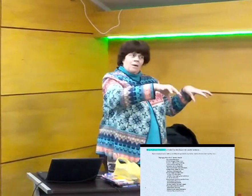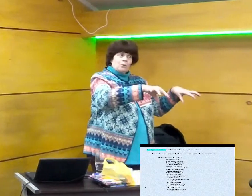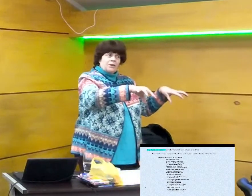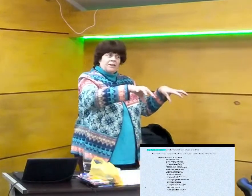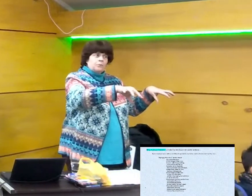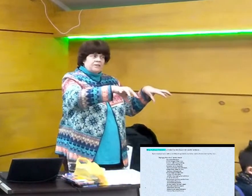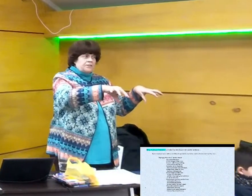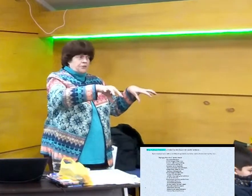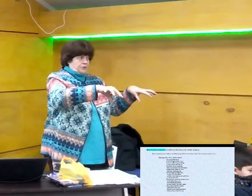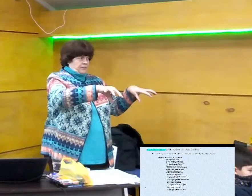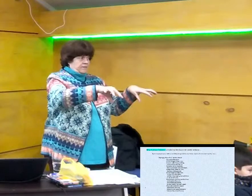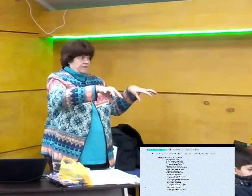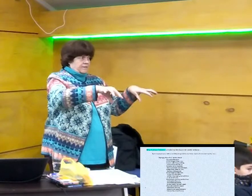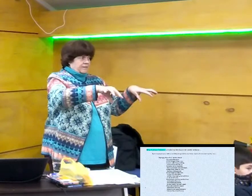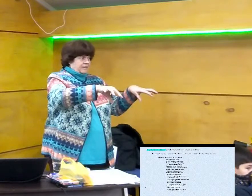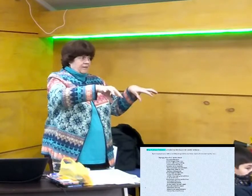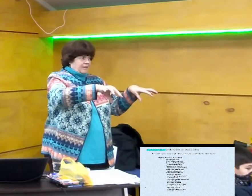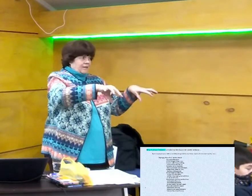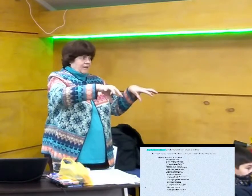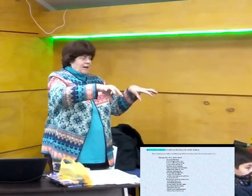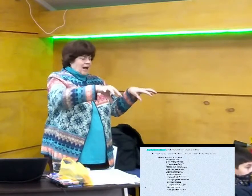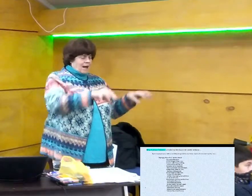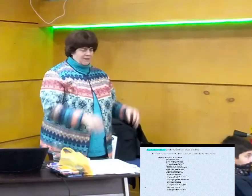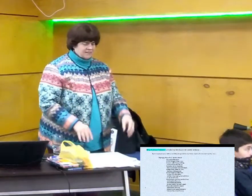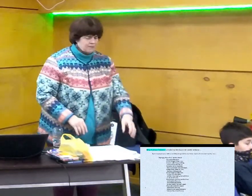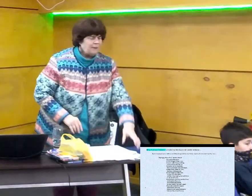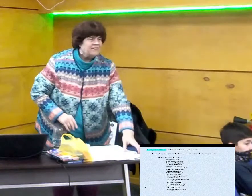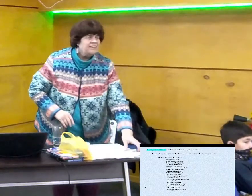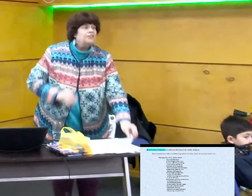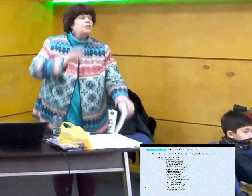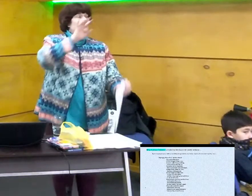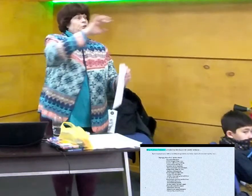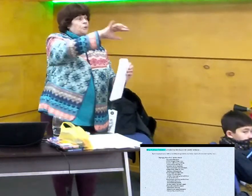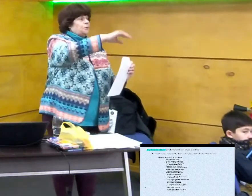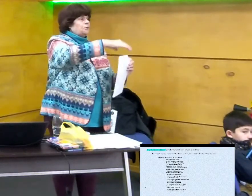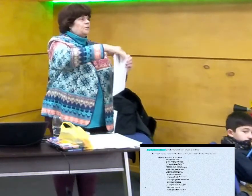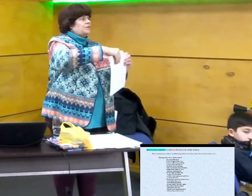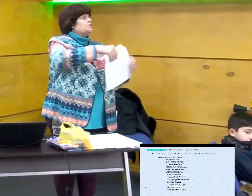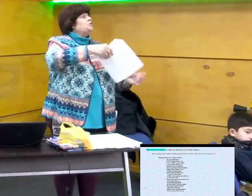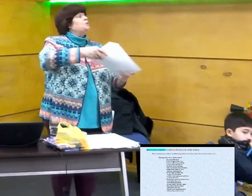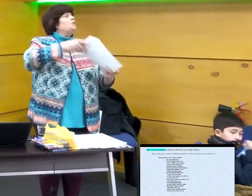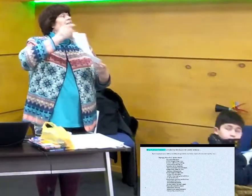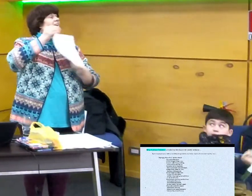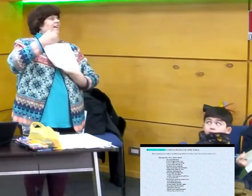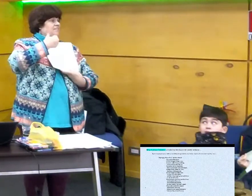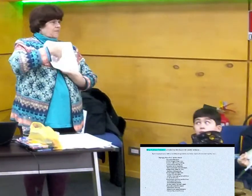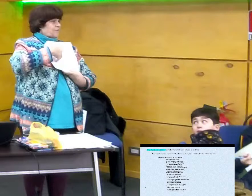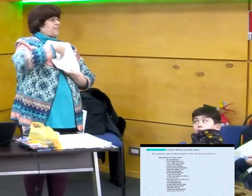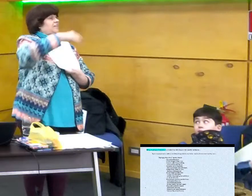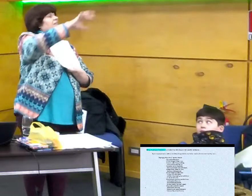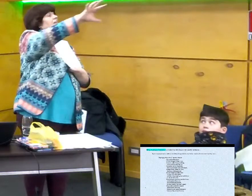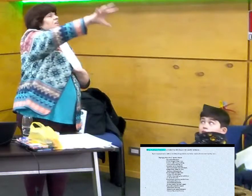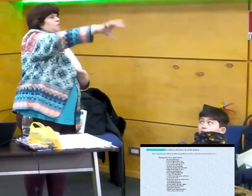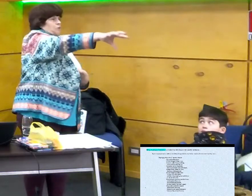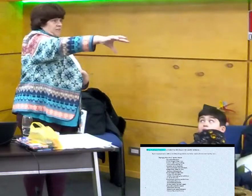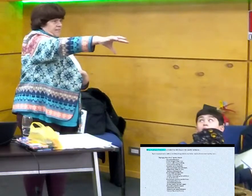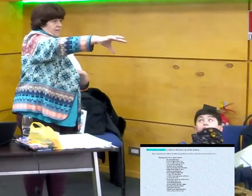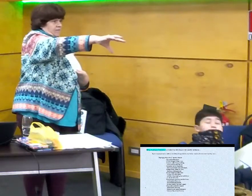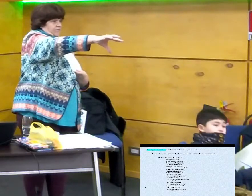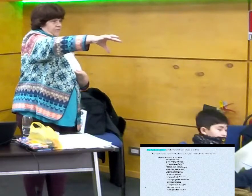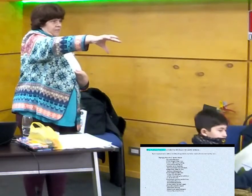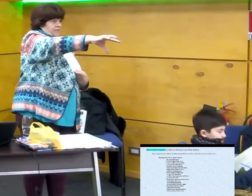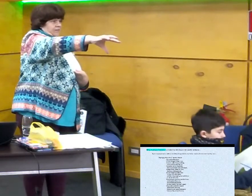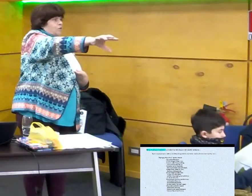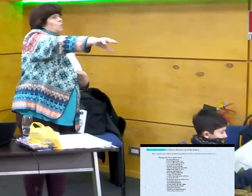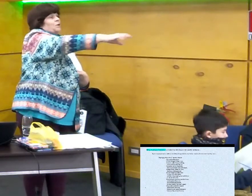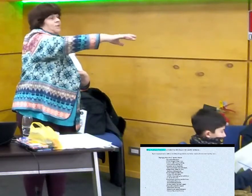while I'm working with the students, I'm expecting you to do the activity